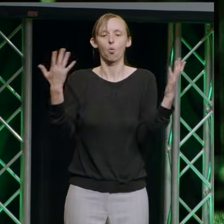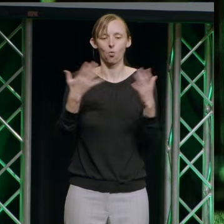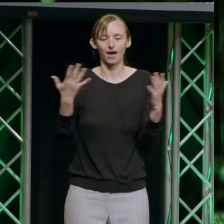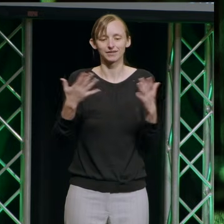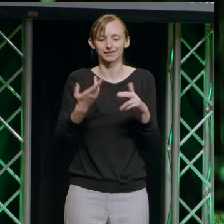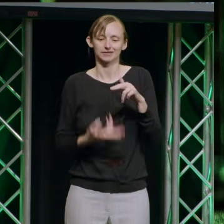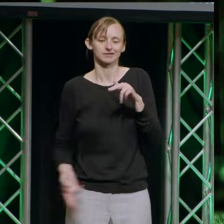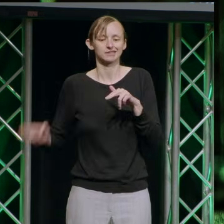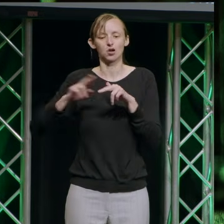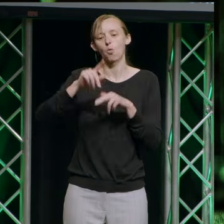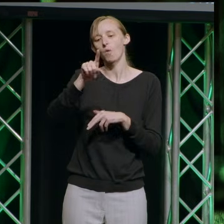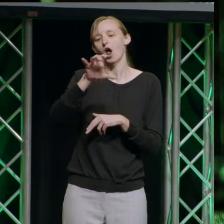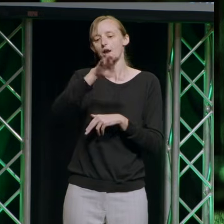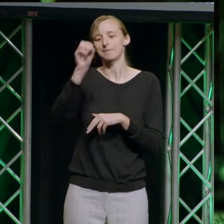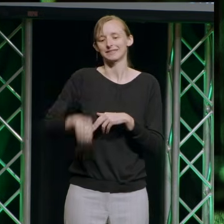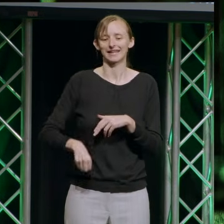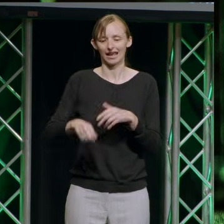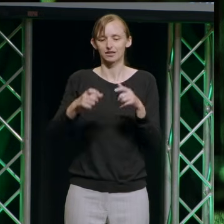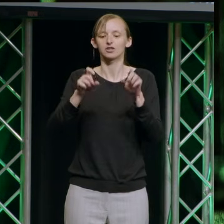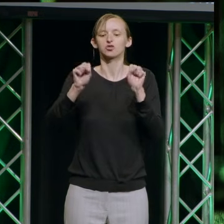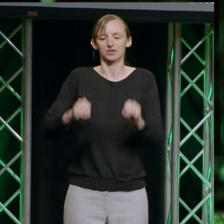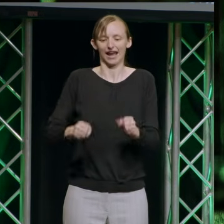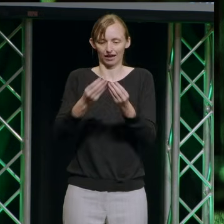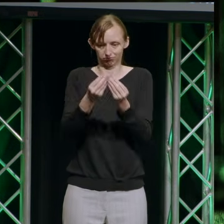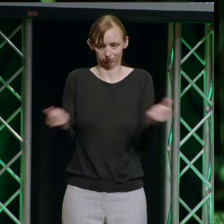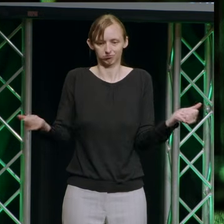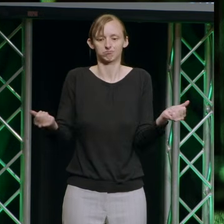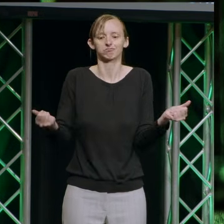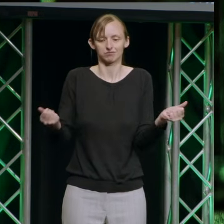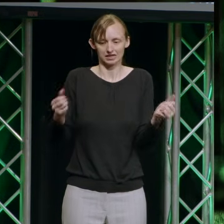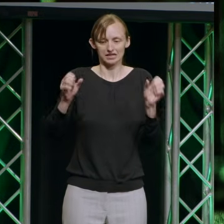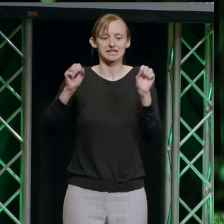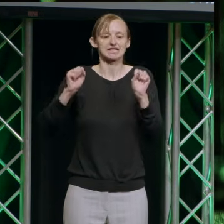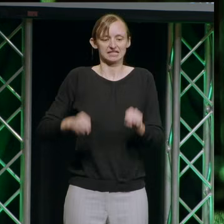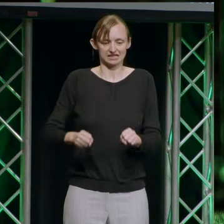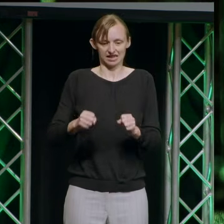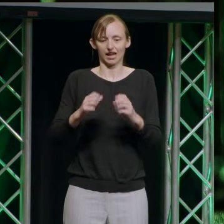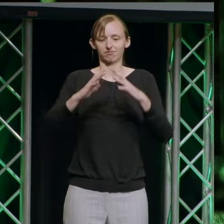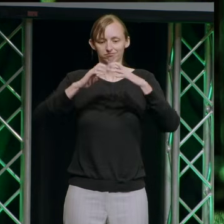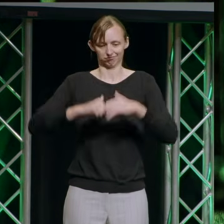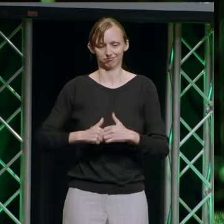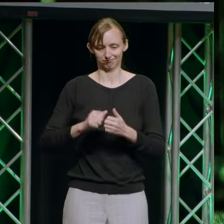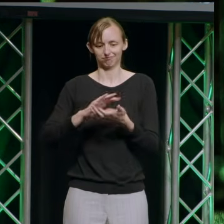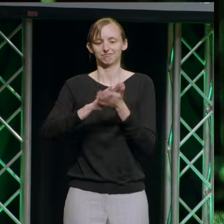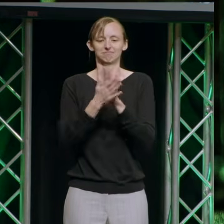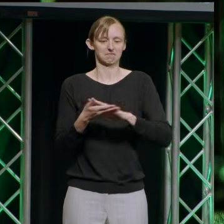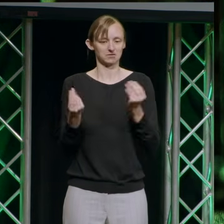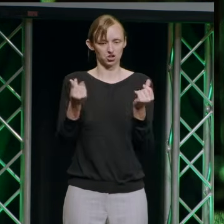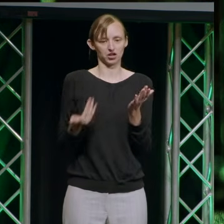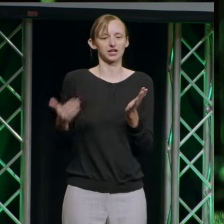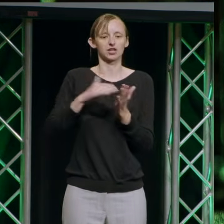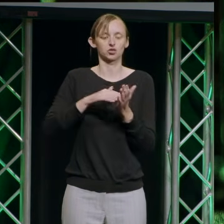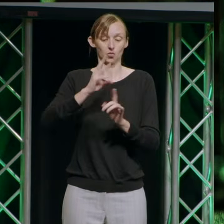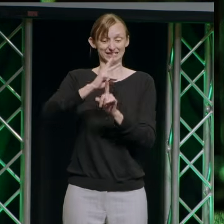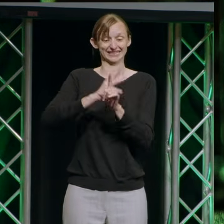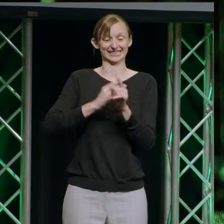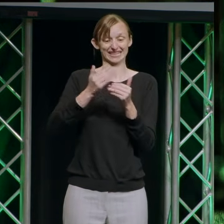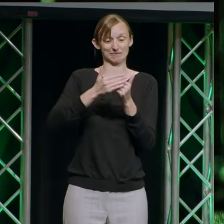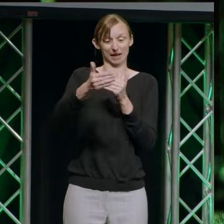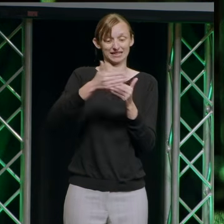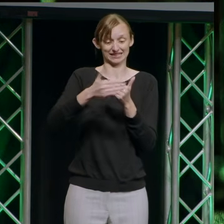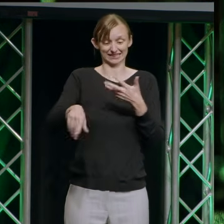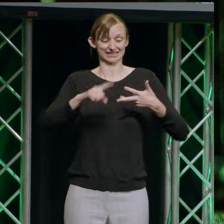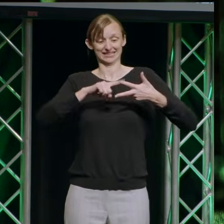100% biodegradable, bio-based material. And so our focus over the next 6 months is to substitute a lot